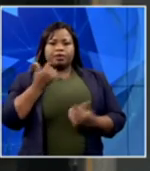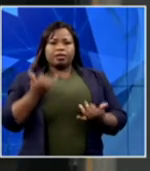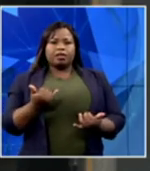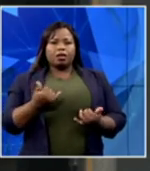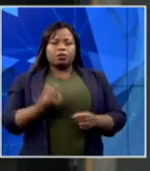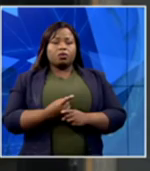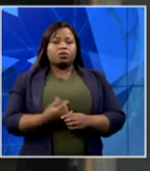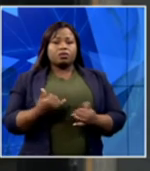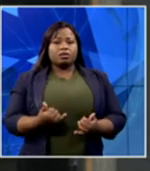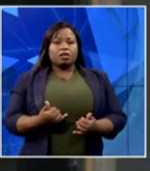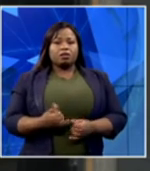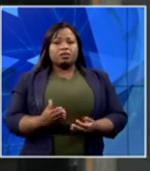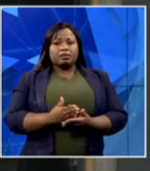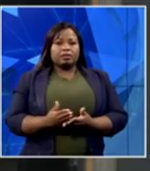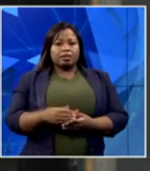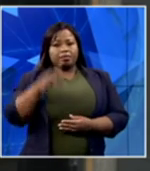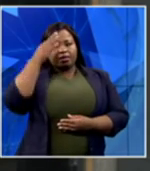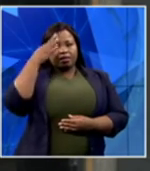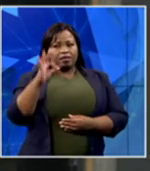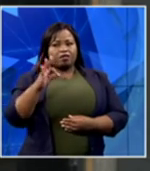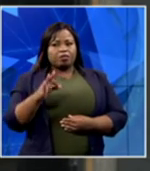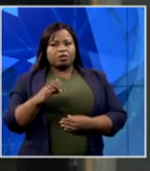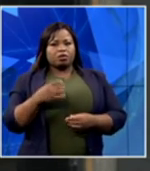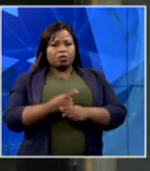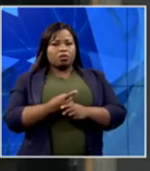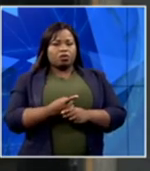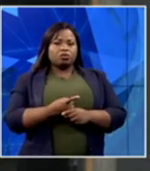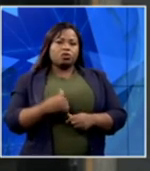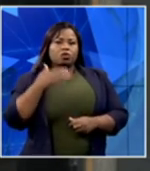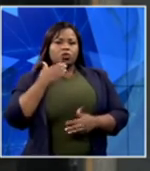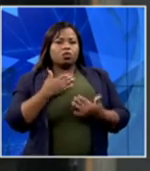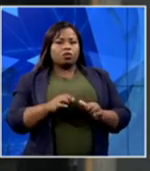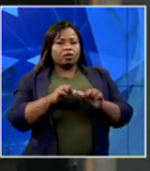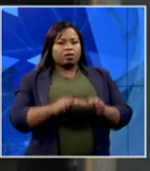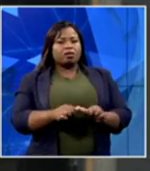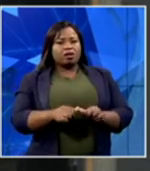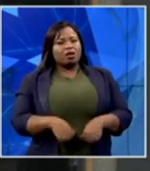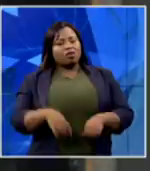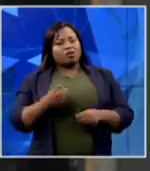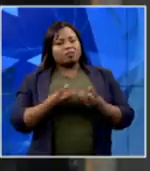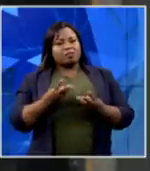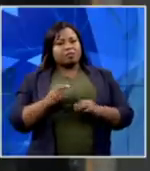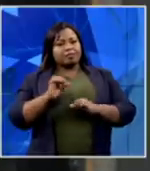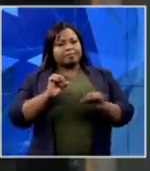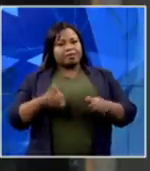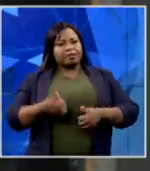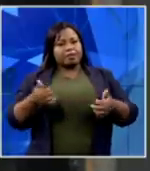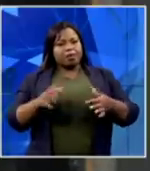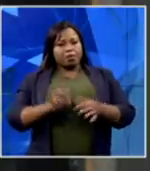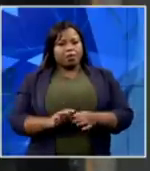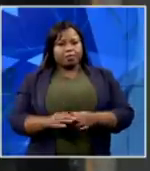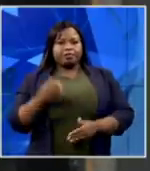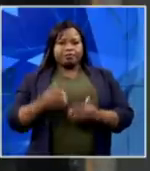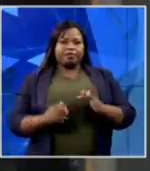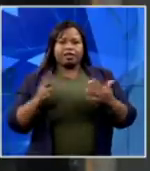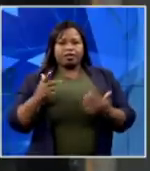efforts that several governments across the world are undertaking to get their citizens back home. All right, that concludes our 8